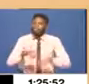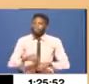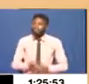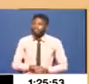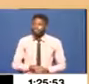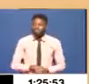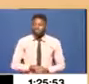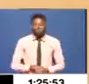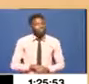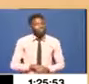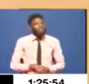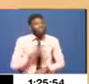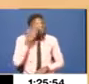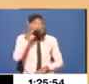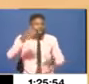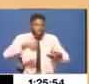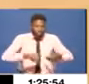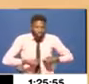youth being paid